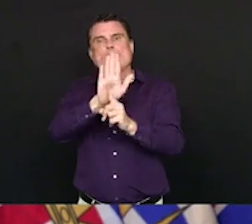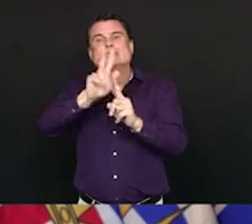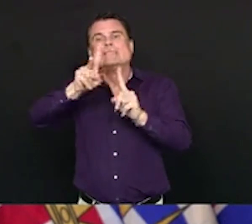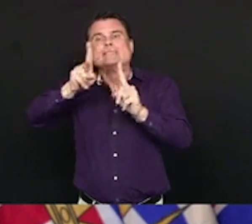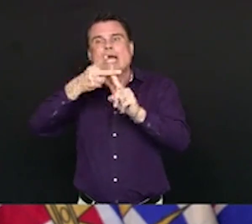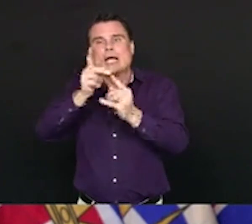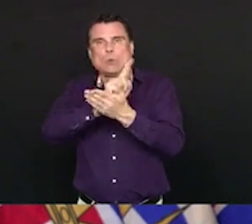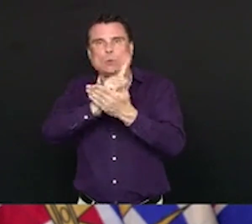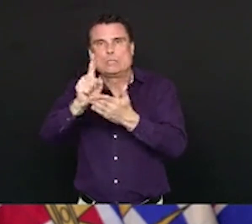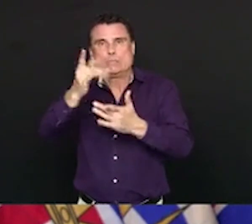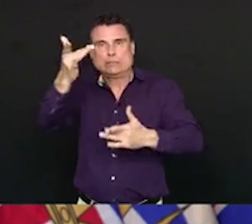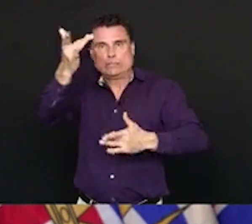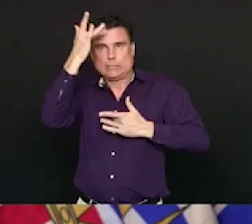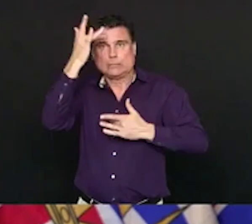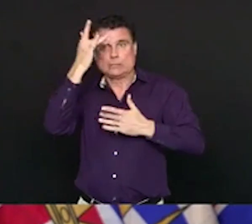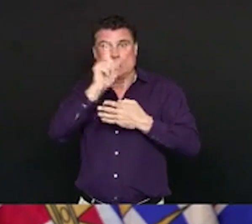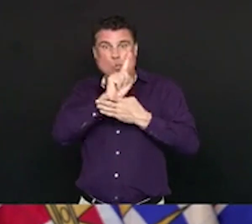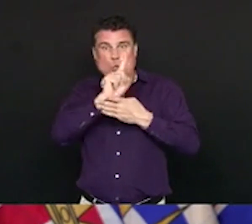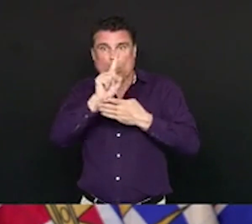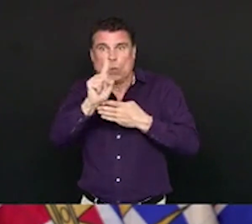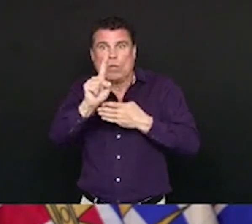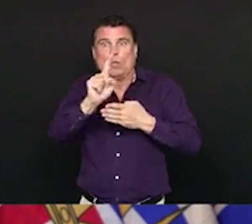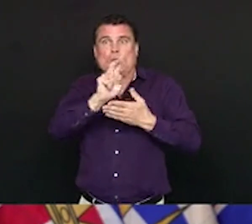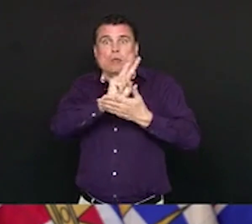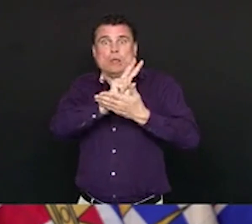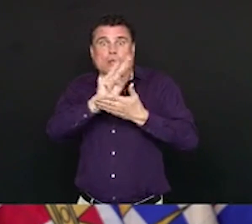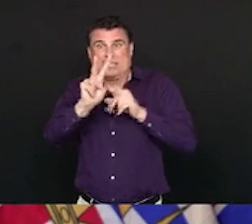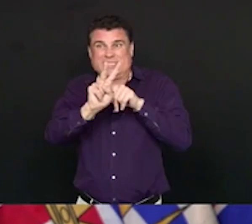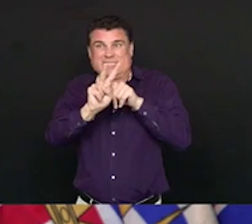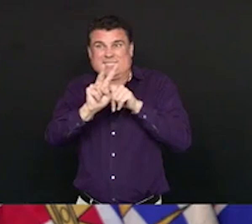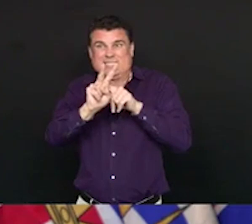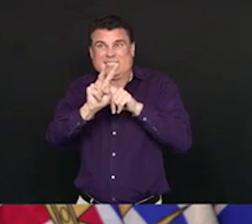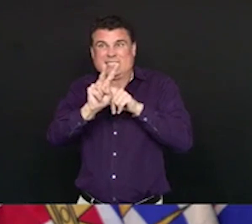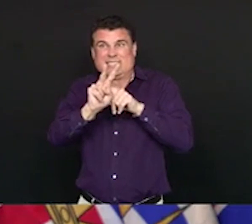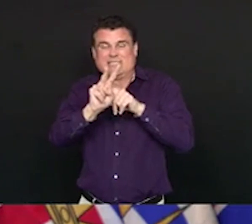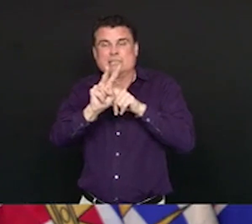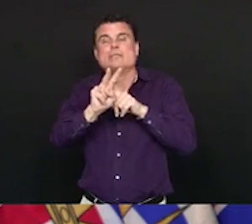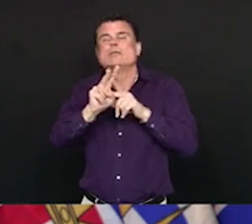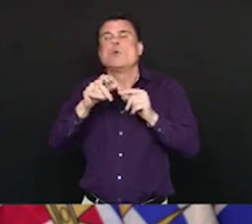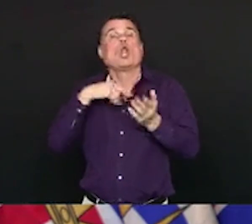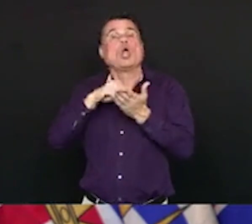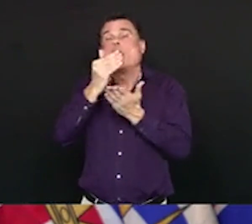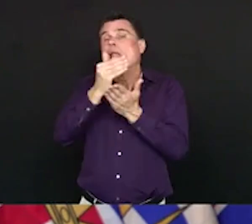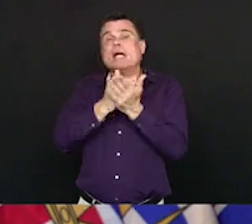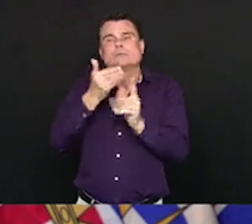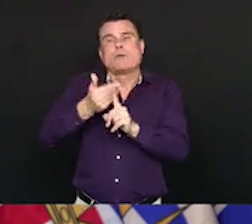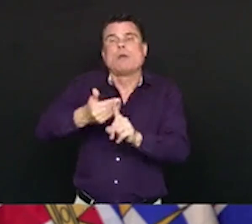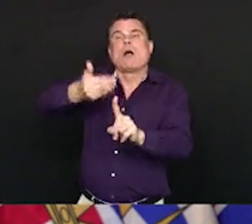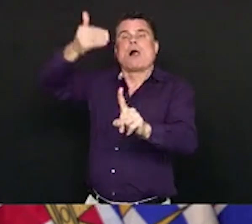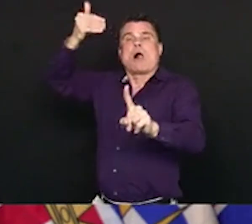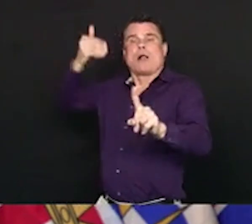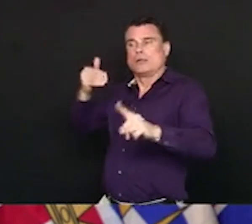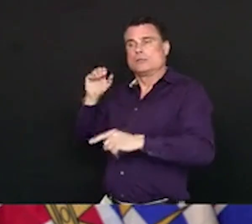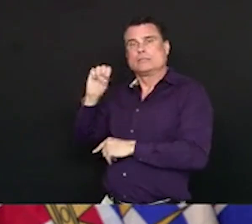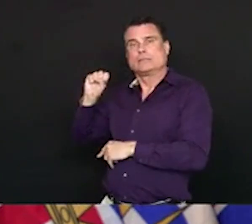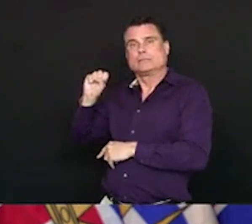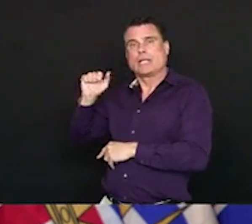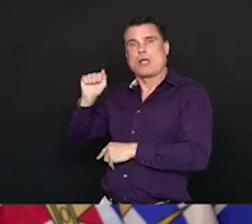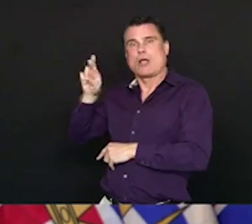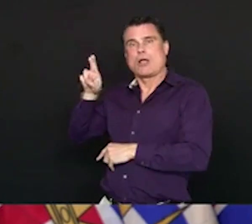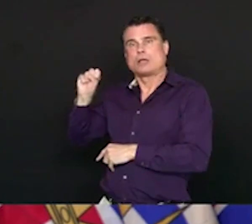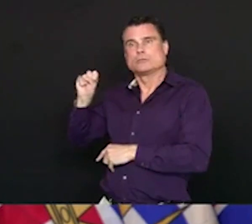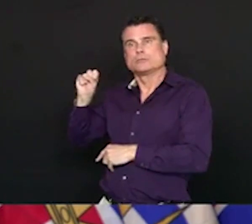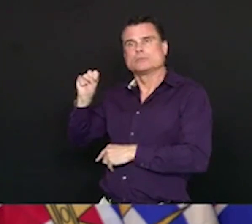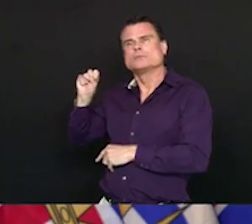people who have apparently a mild illness early on, it's a critical period of time around day five, day six, day seven, where